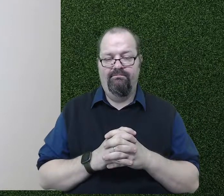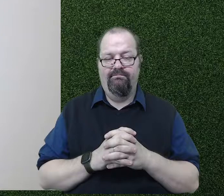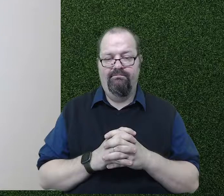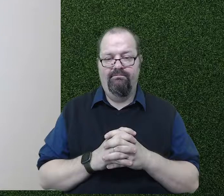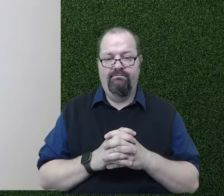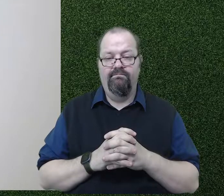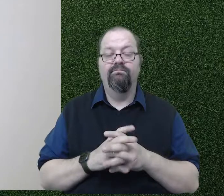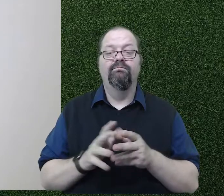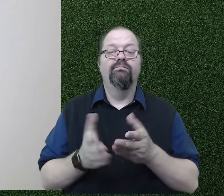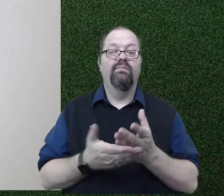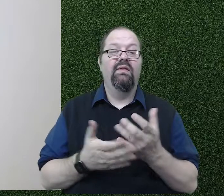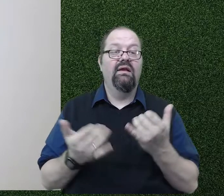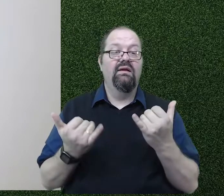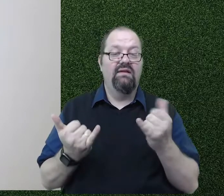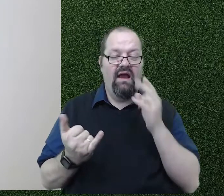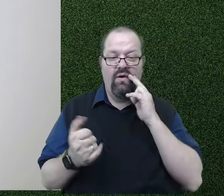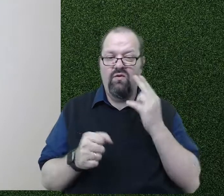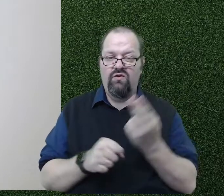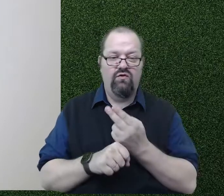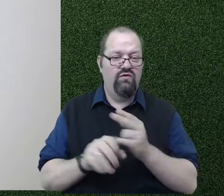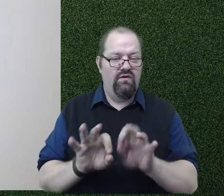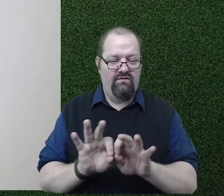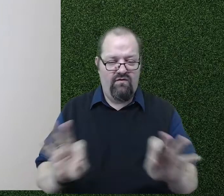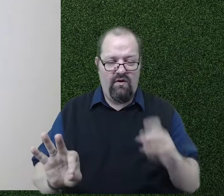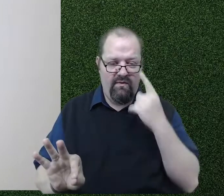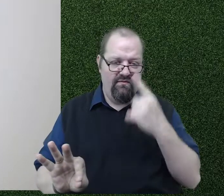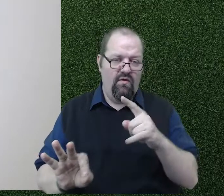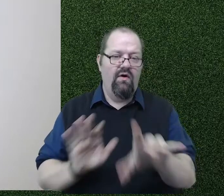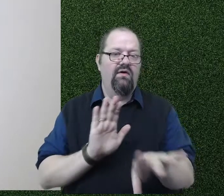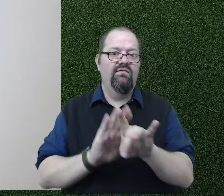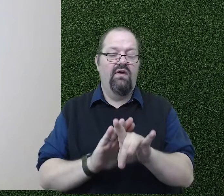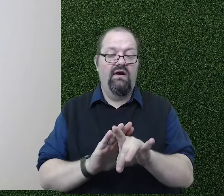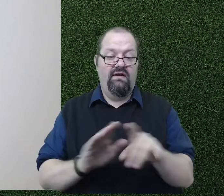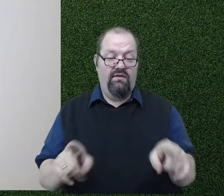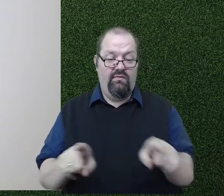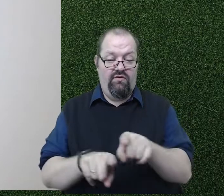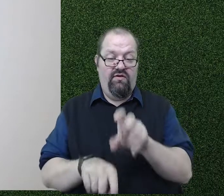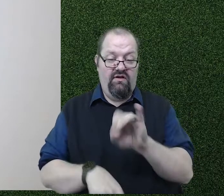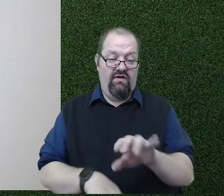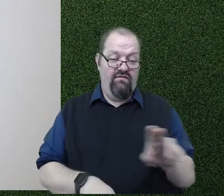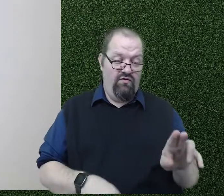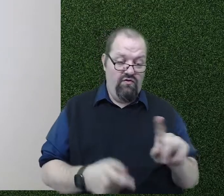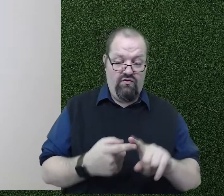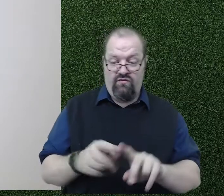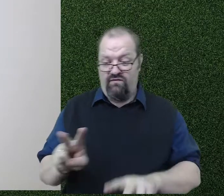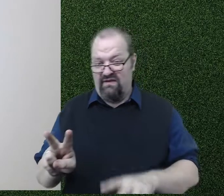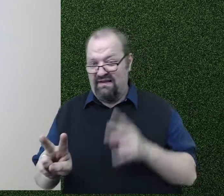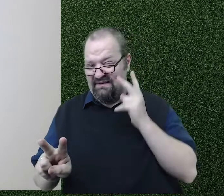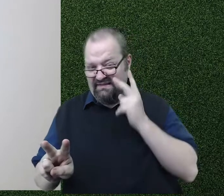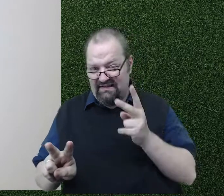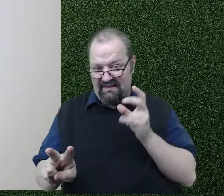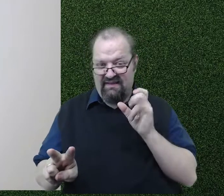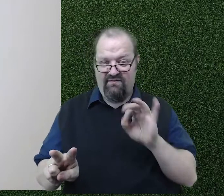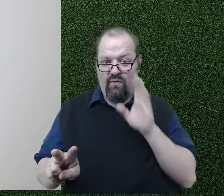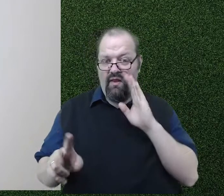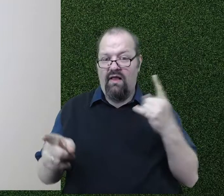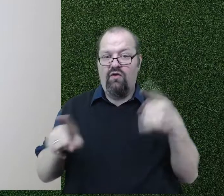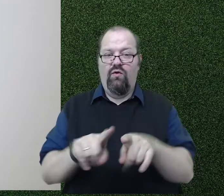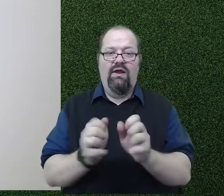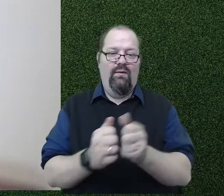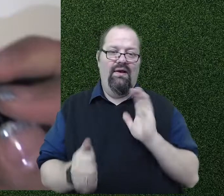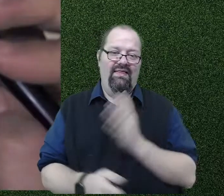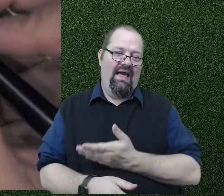All right, so now let's just use the formula to find the projection of u onto v and see if that agrees with our picture. Well, according